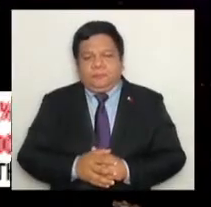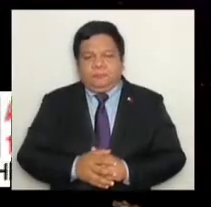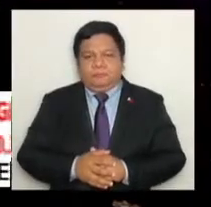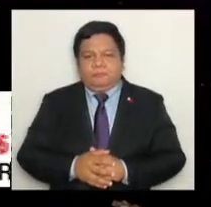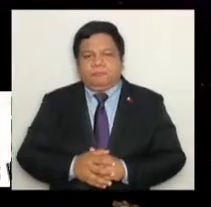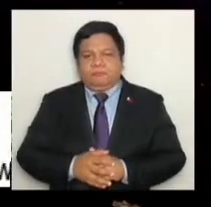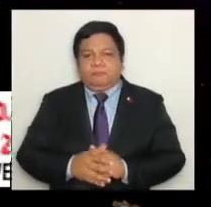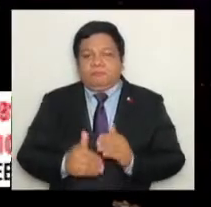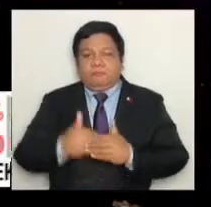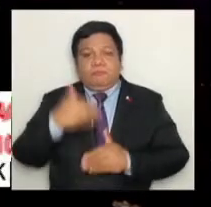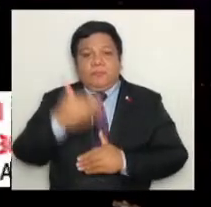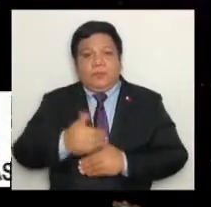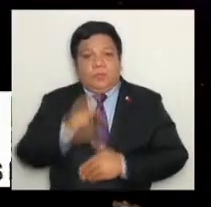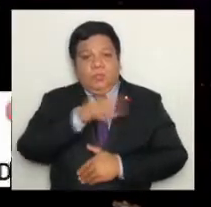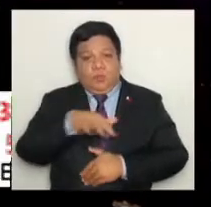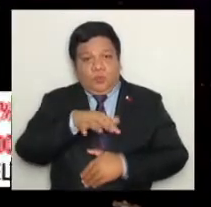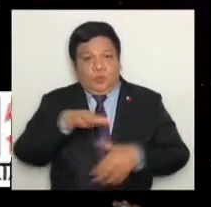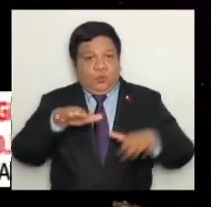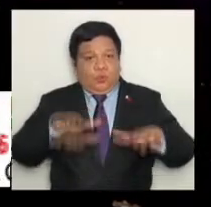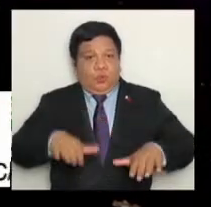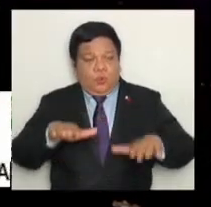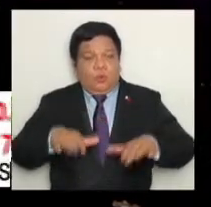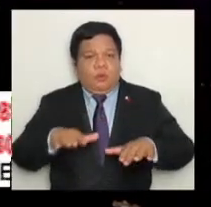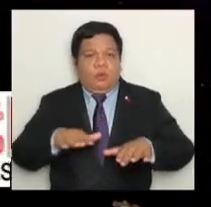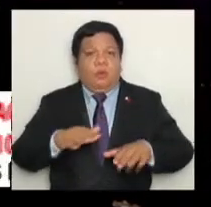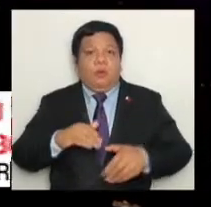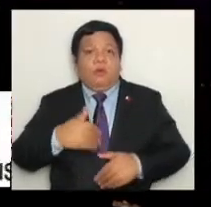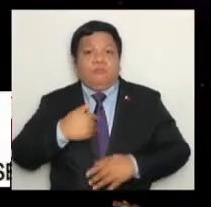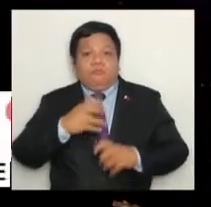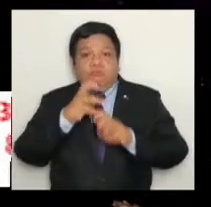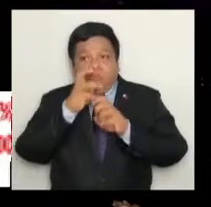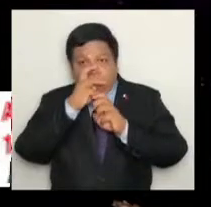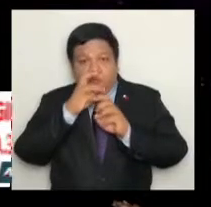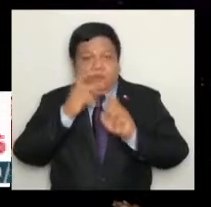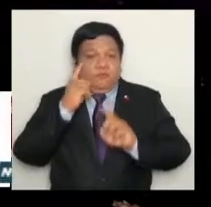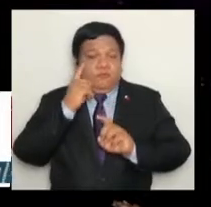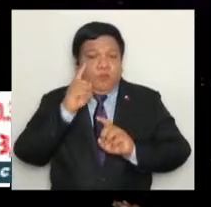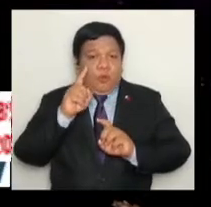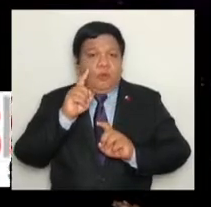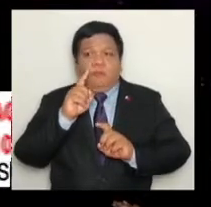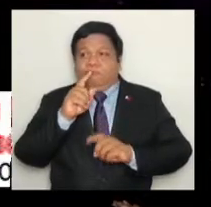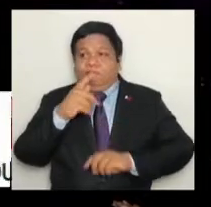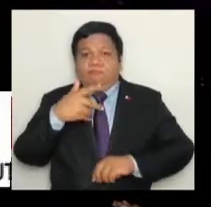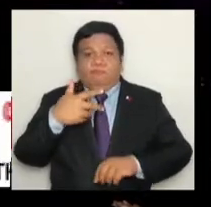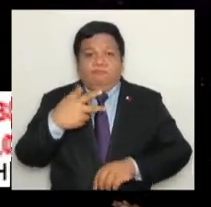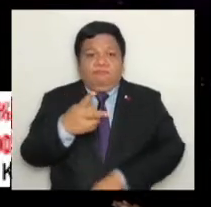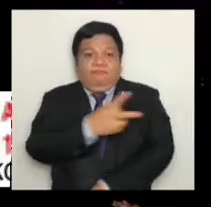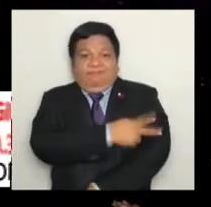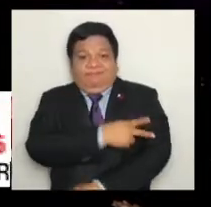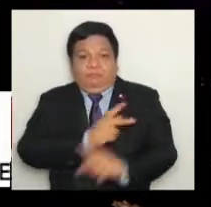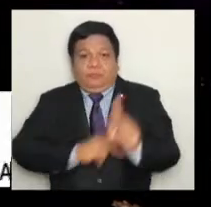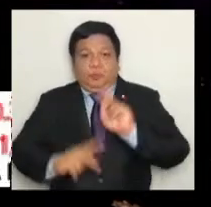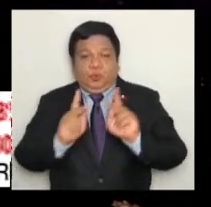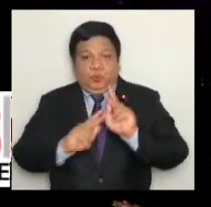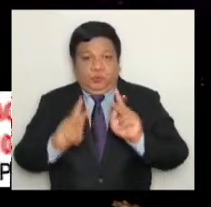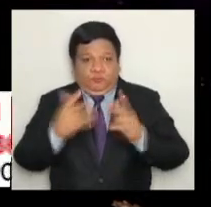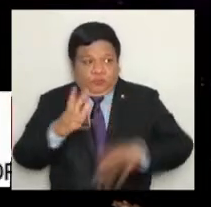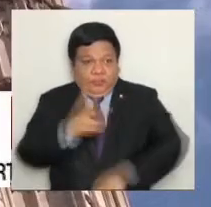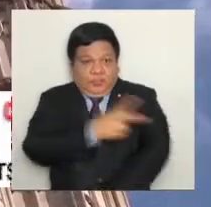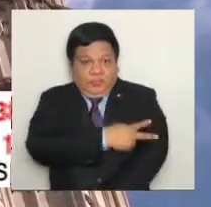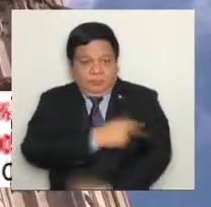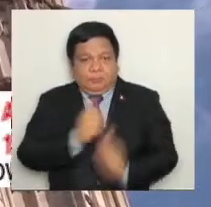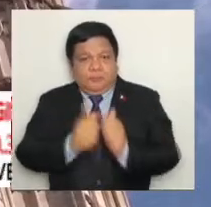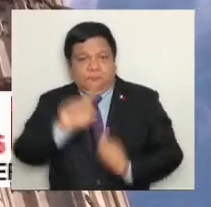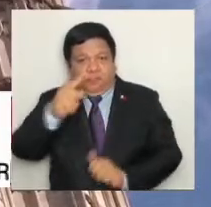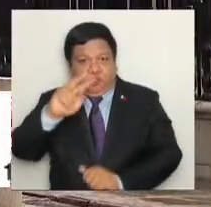The UK easing guidelines for fully vaccinated citizens beginning August 16. Those who have been fully inoculated will